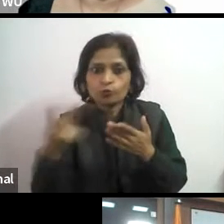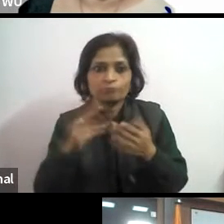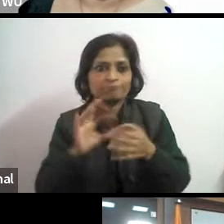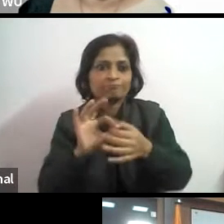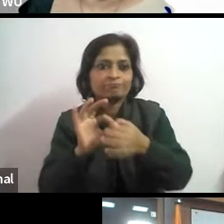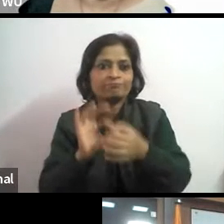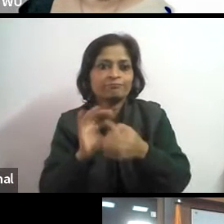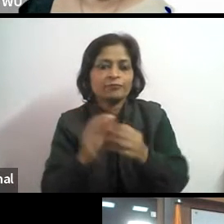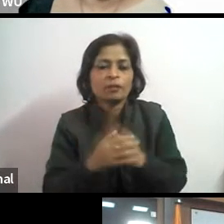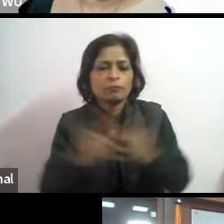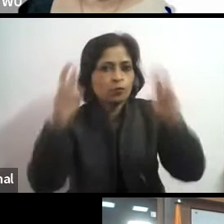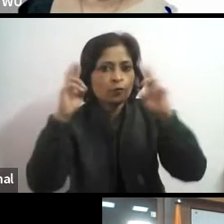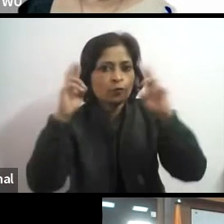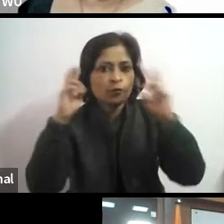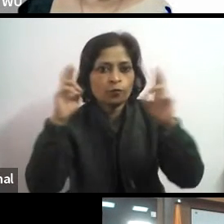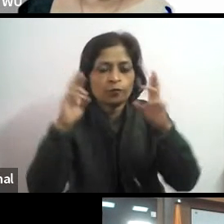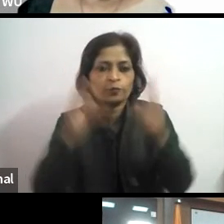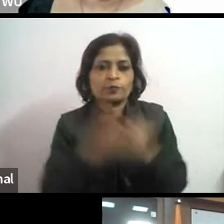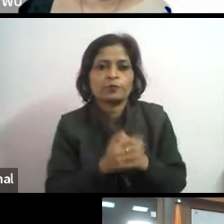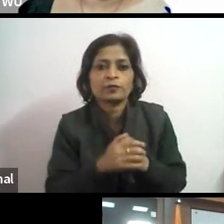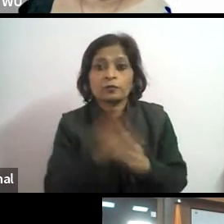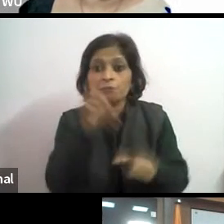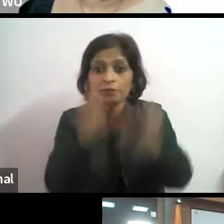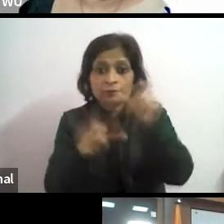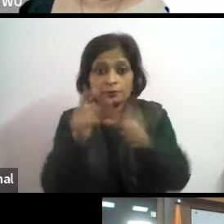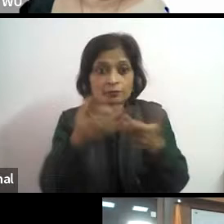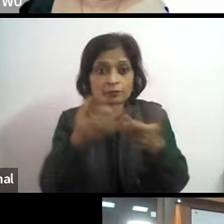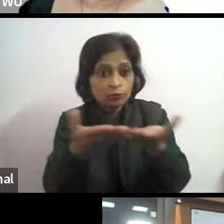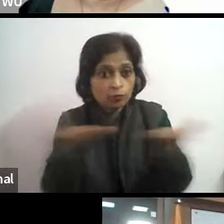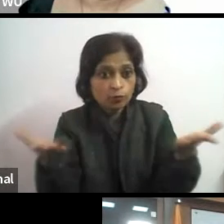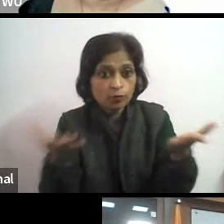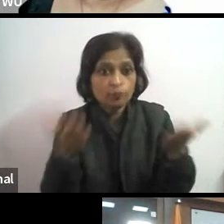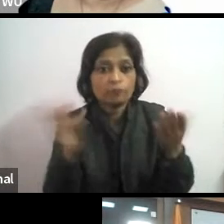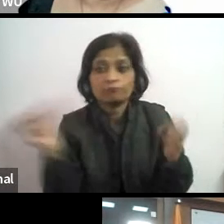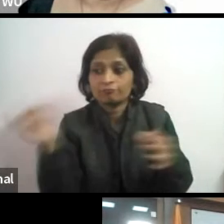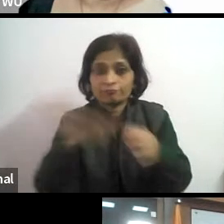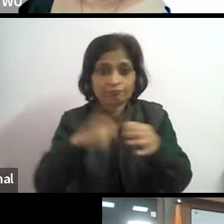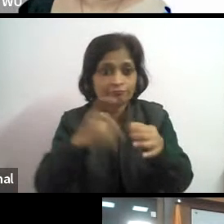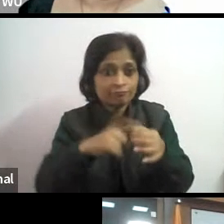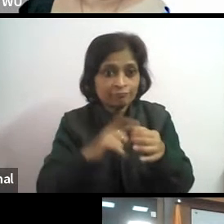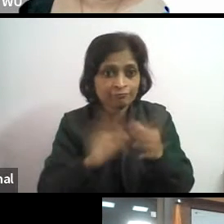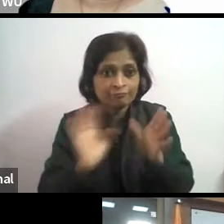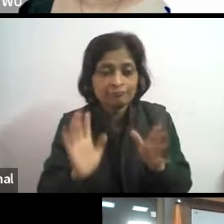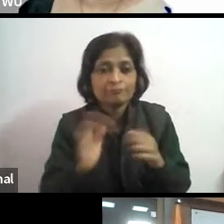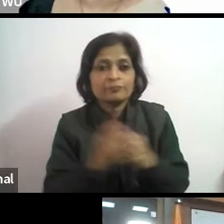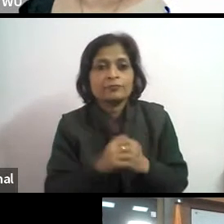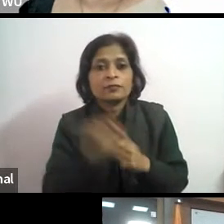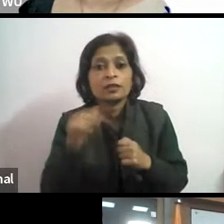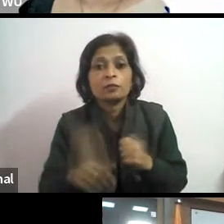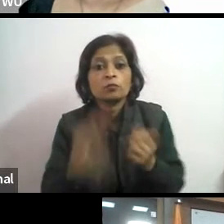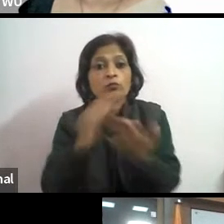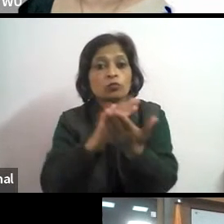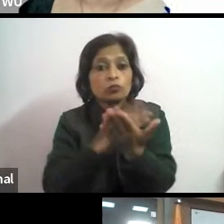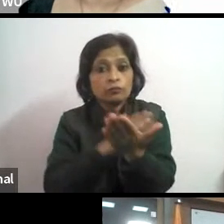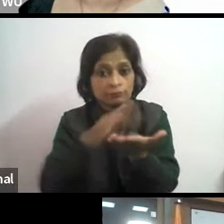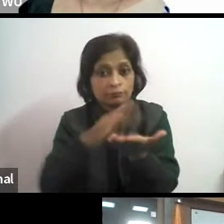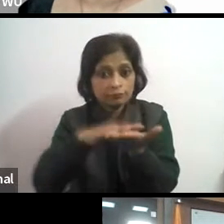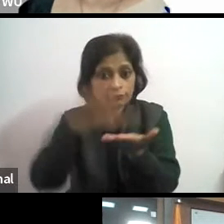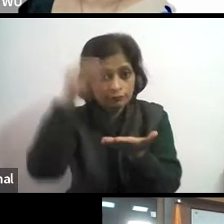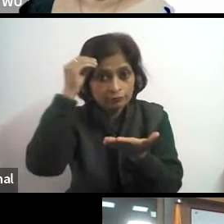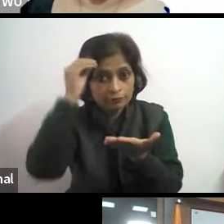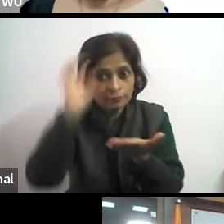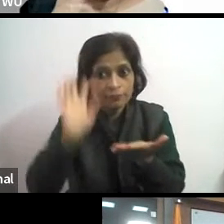hopeful all our participants will greatly benefit from this program, and I